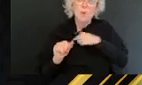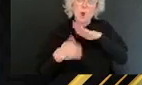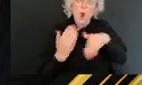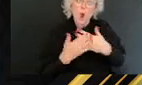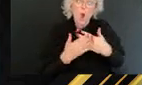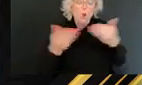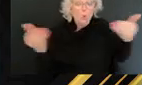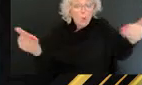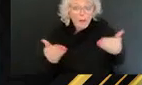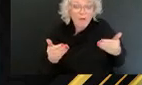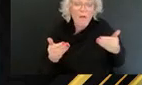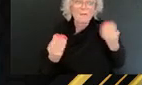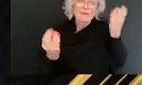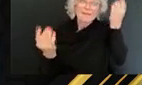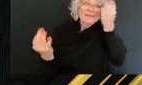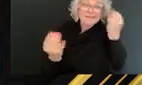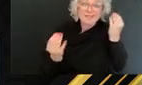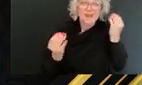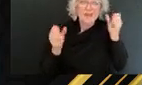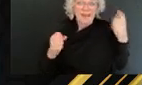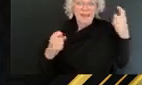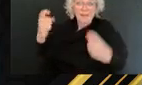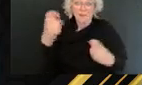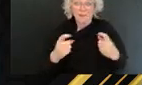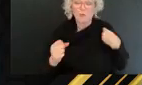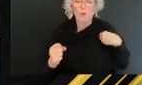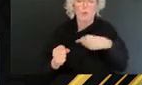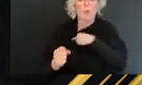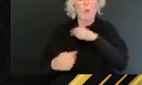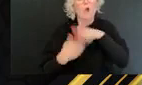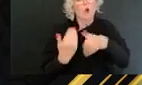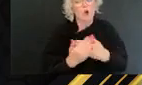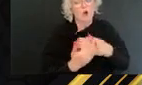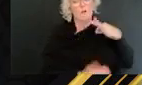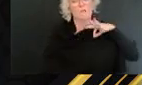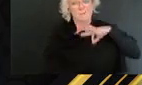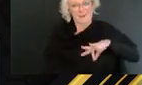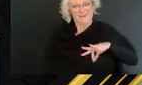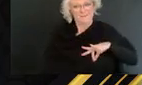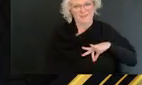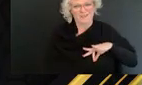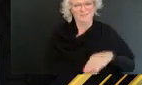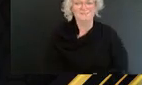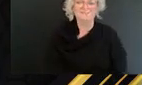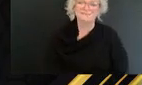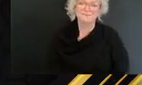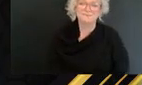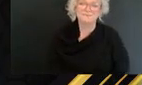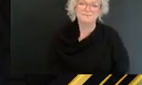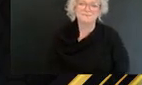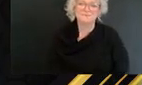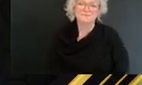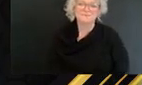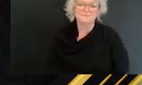welcomed, considered, and has an opportunity to contribute or share equally in shared